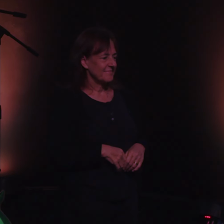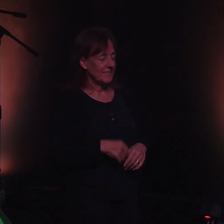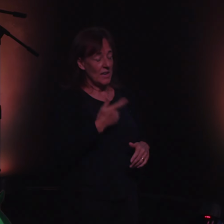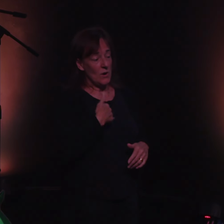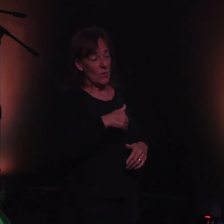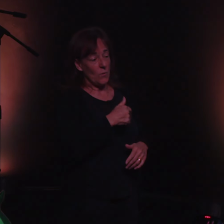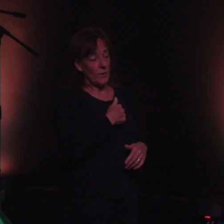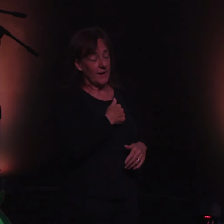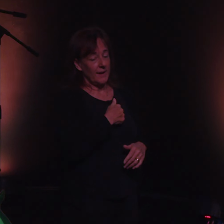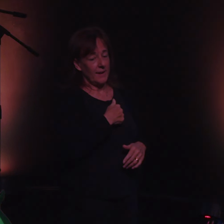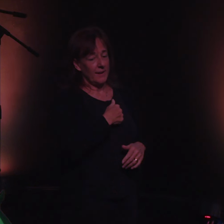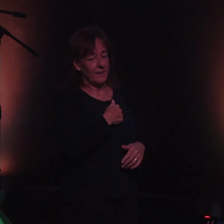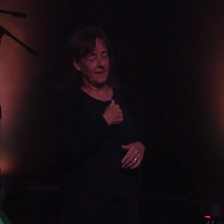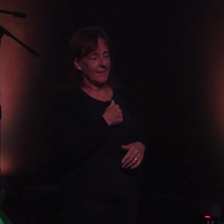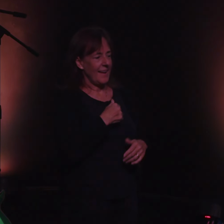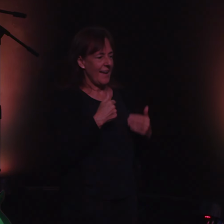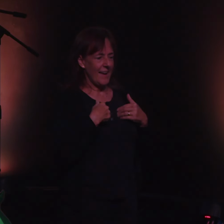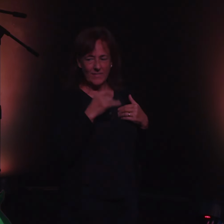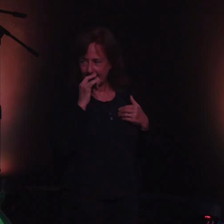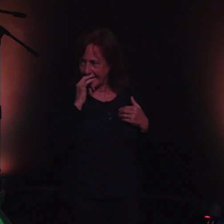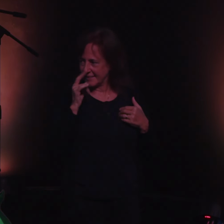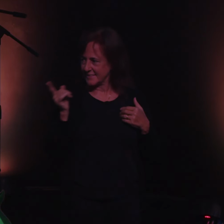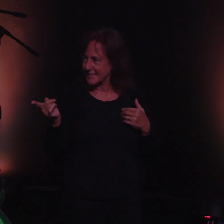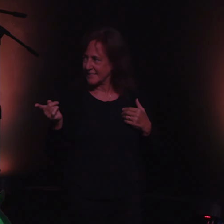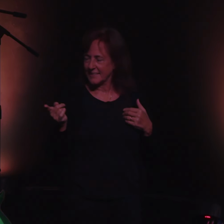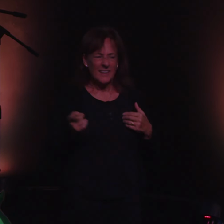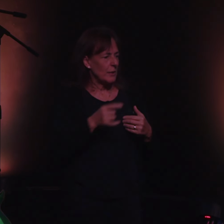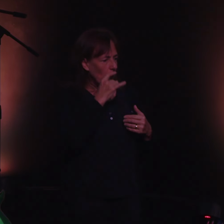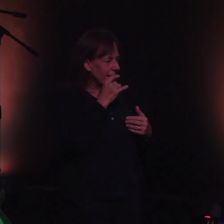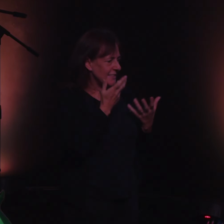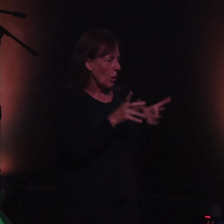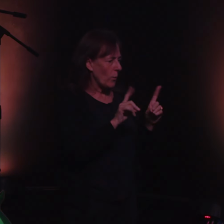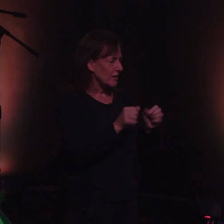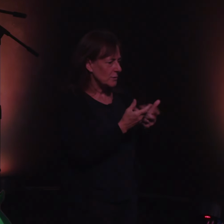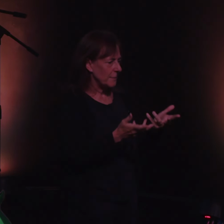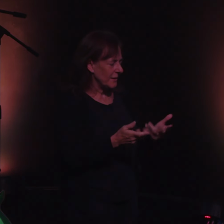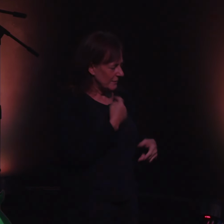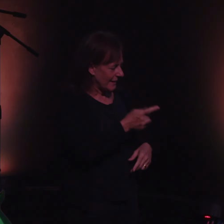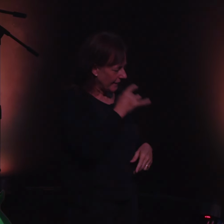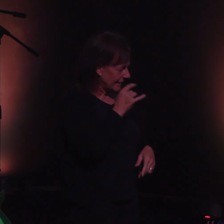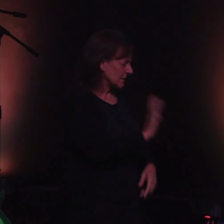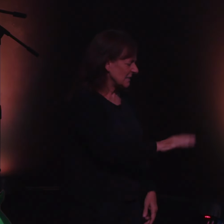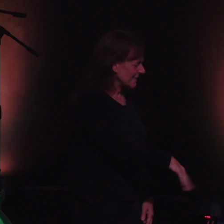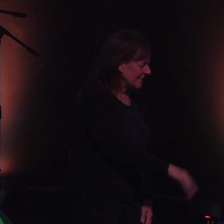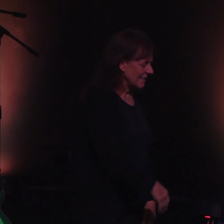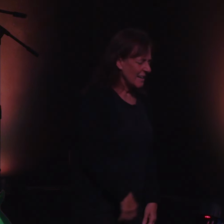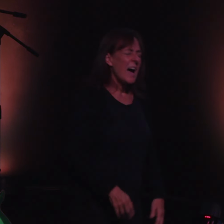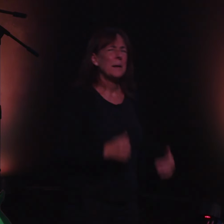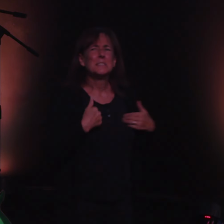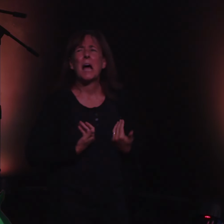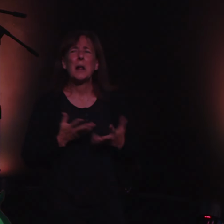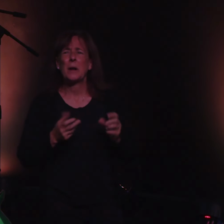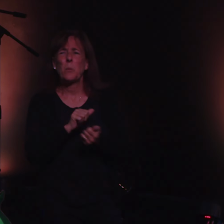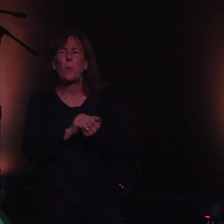We joke around with our kids. One of my favorite things to do is if they don't want to do something, oh, I'm so tired, I don't want to do the dishes. So my